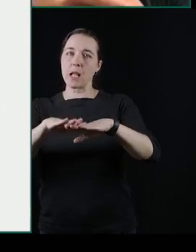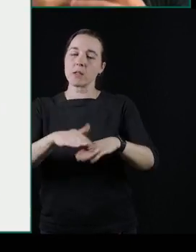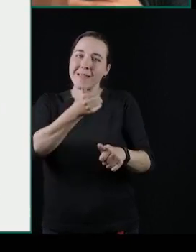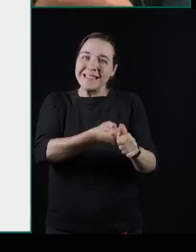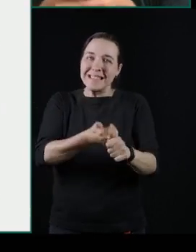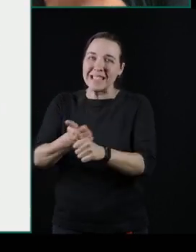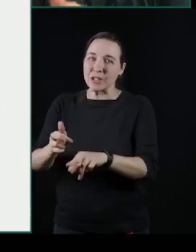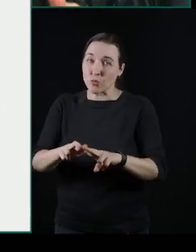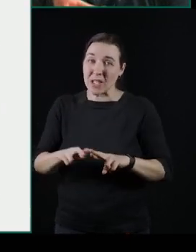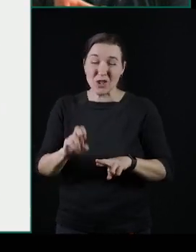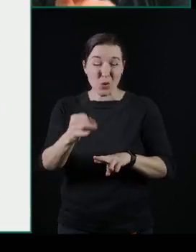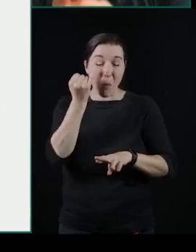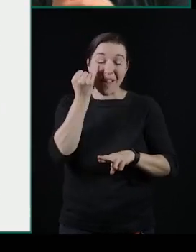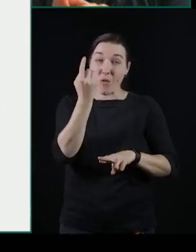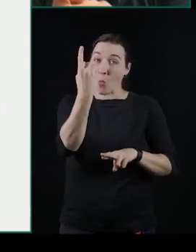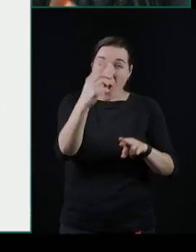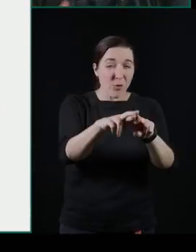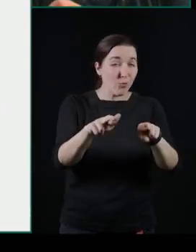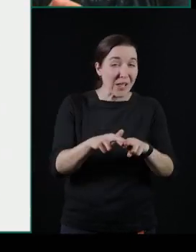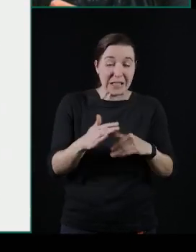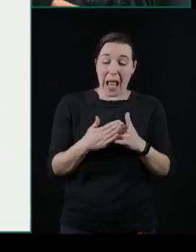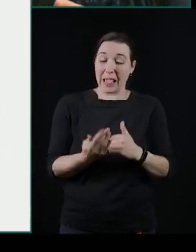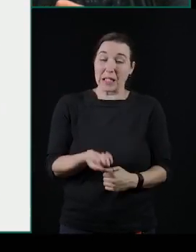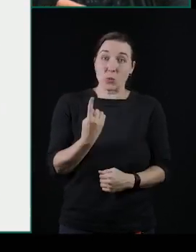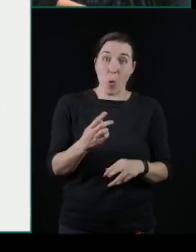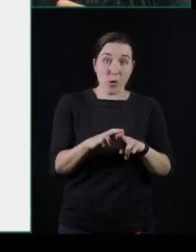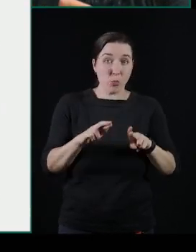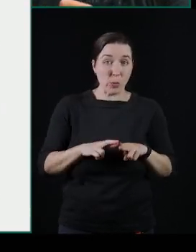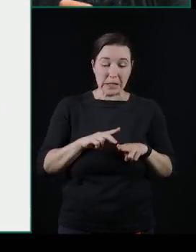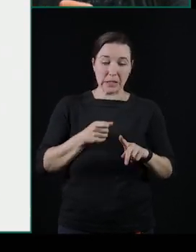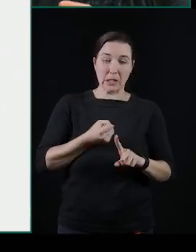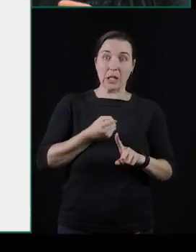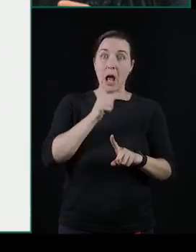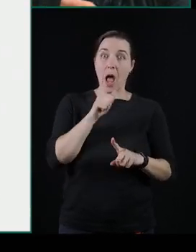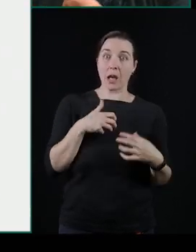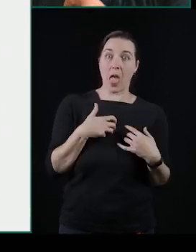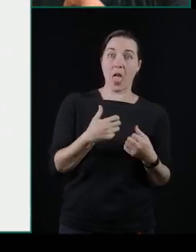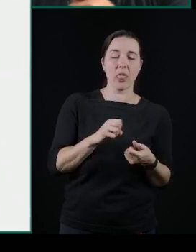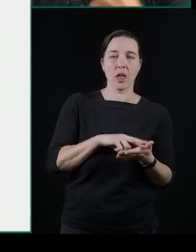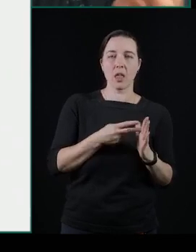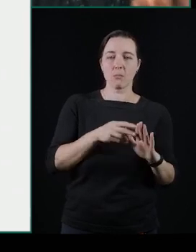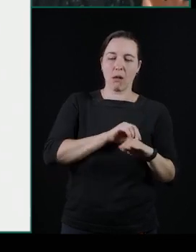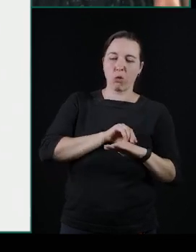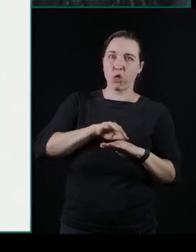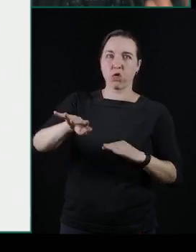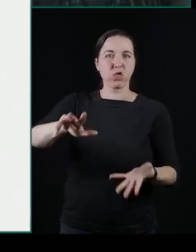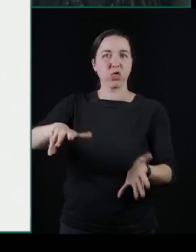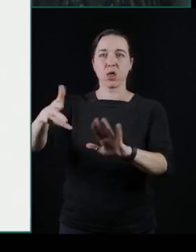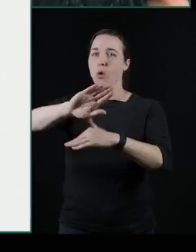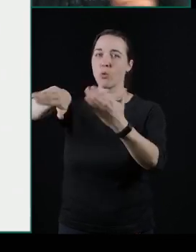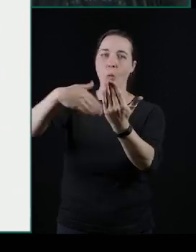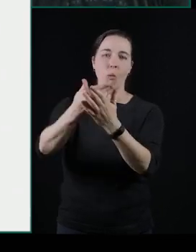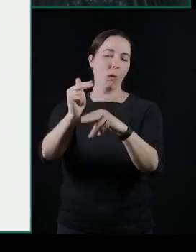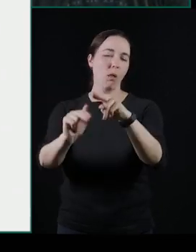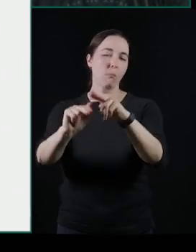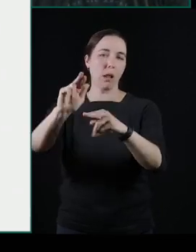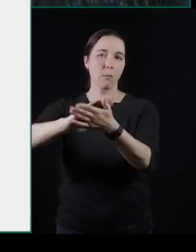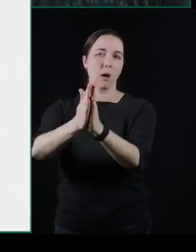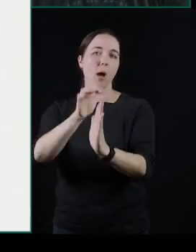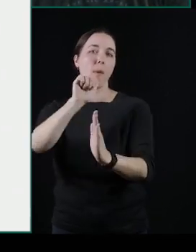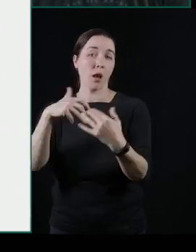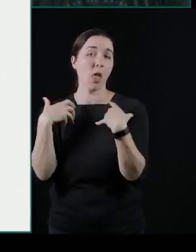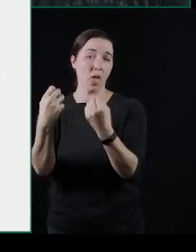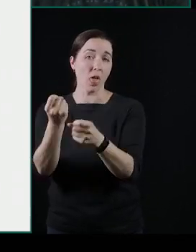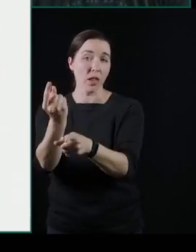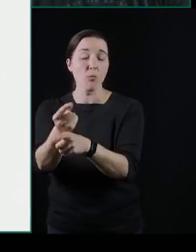So if at least one region reaches unhealthy state, then the entire build will reach